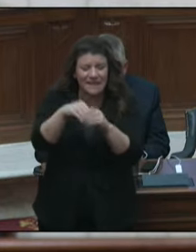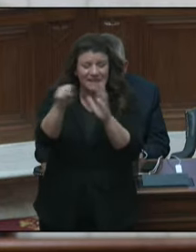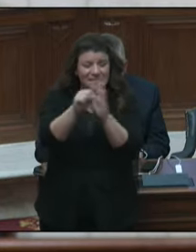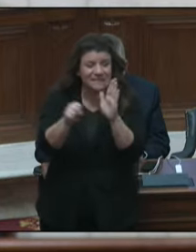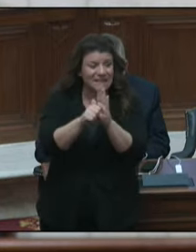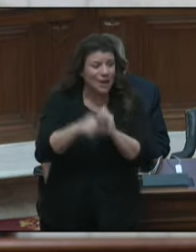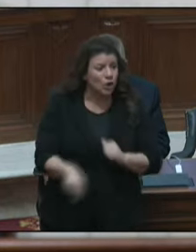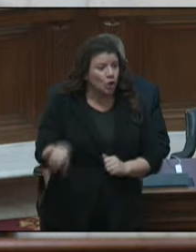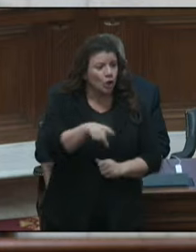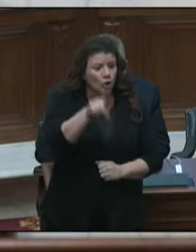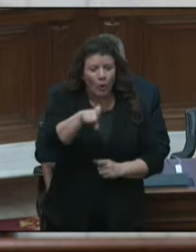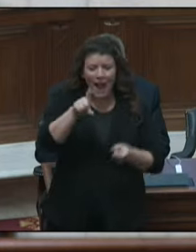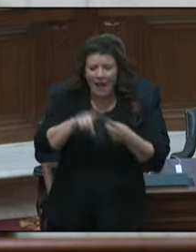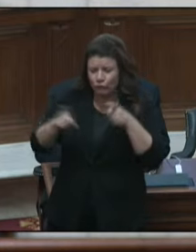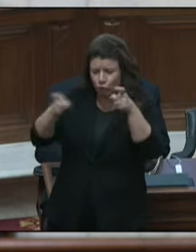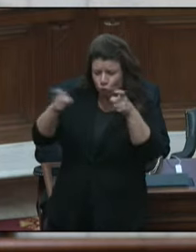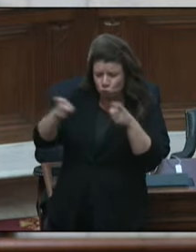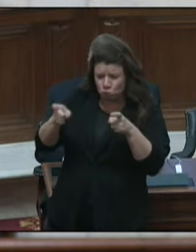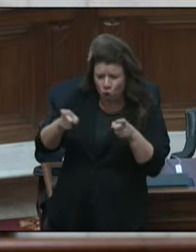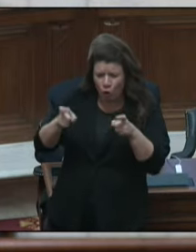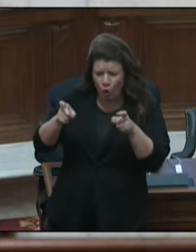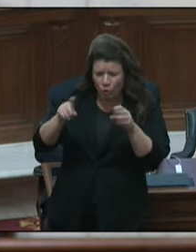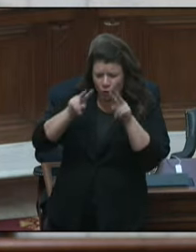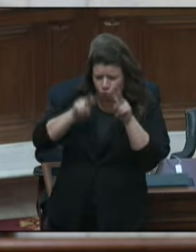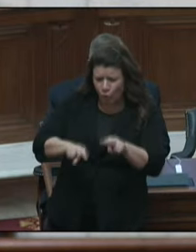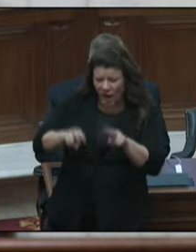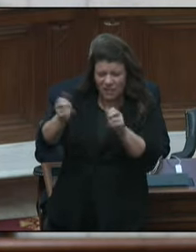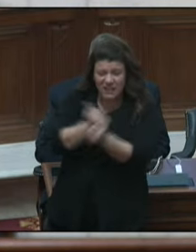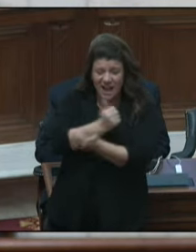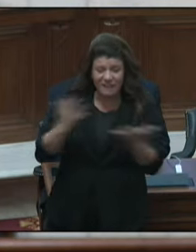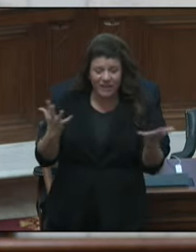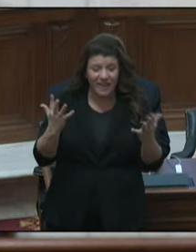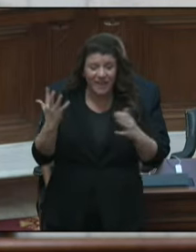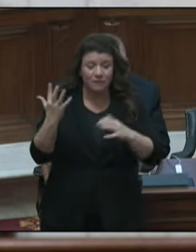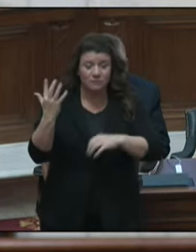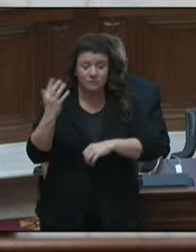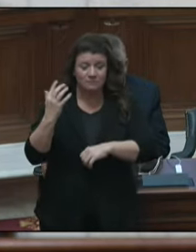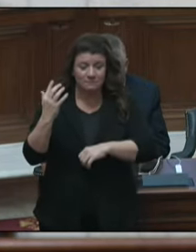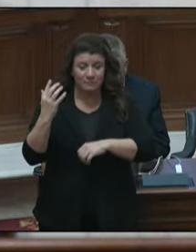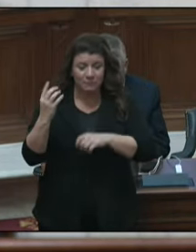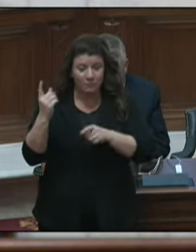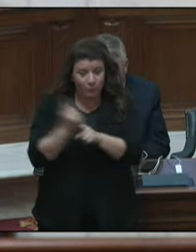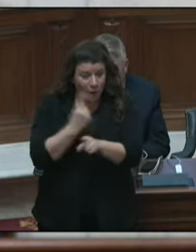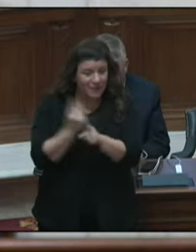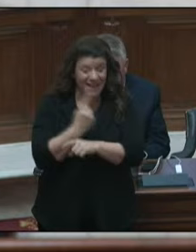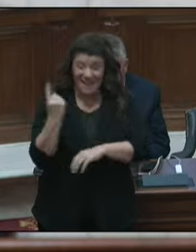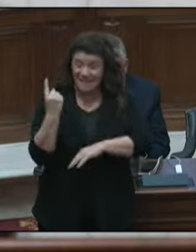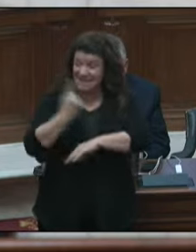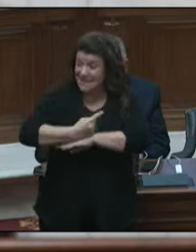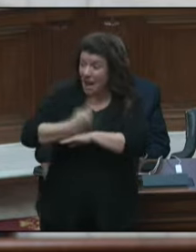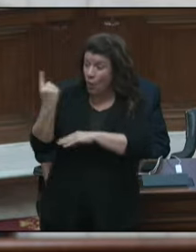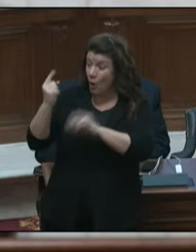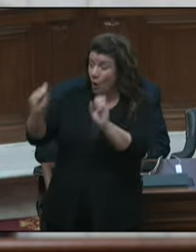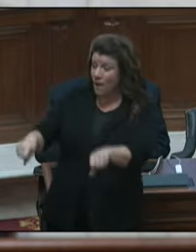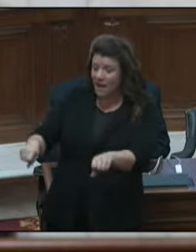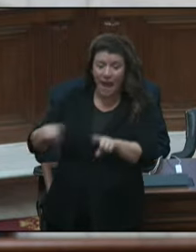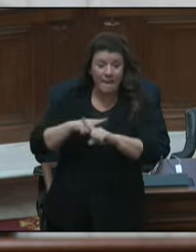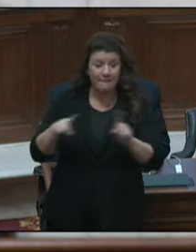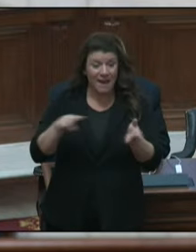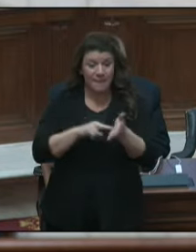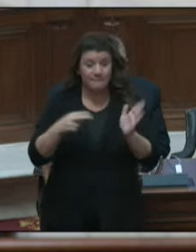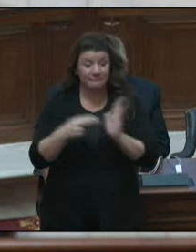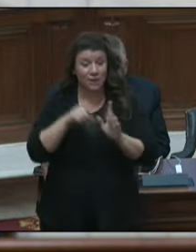You've got to mind the store properly. You can't do it all on day one, but it doesn't mean that we don't see the